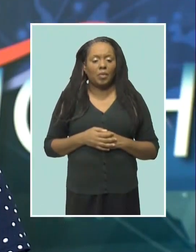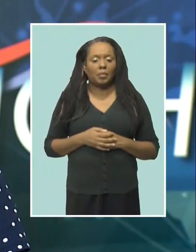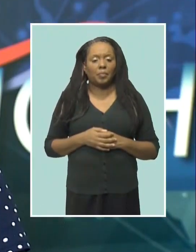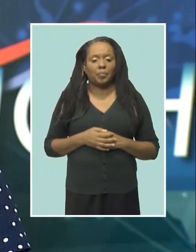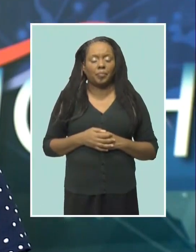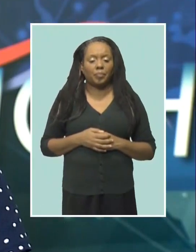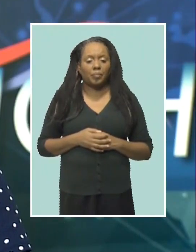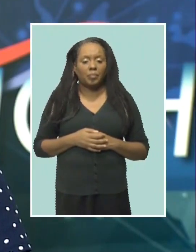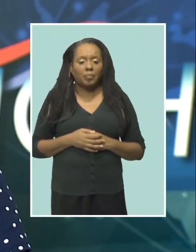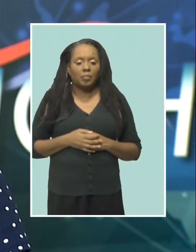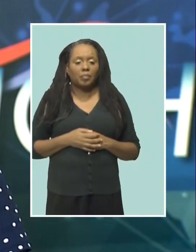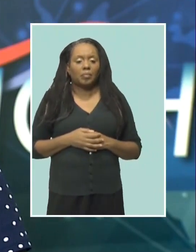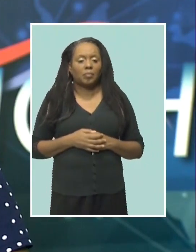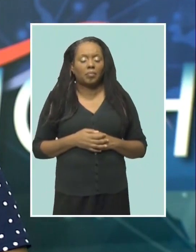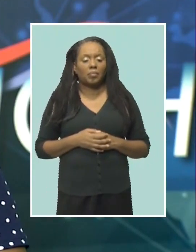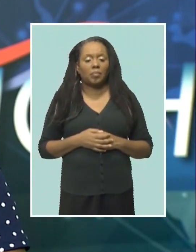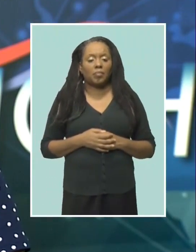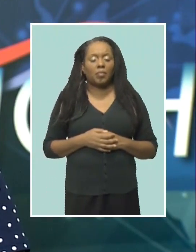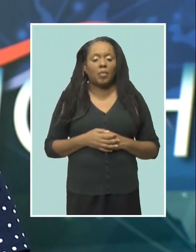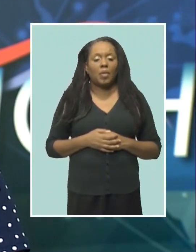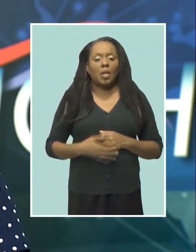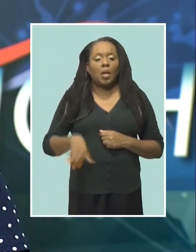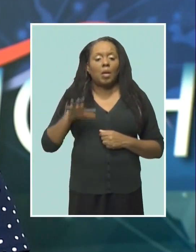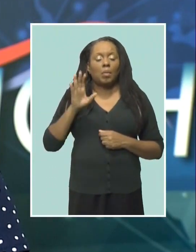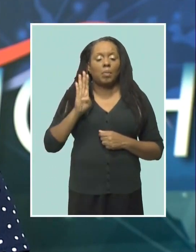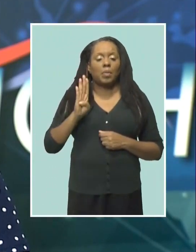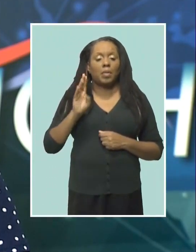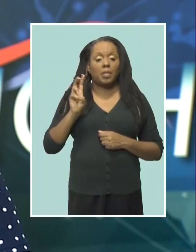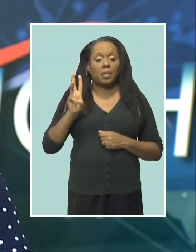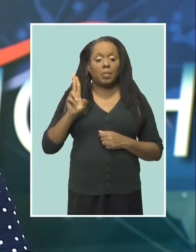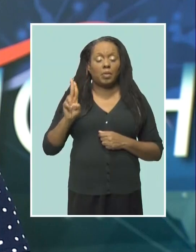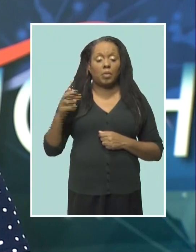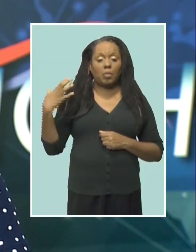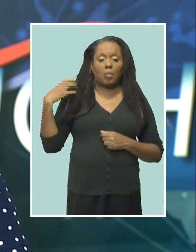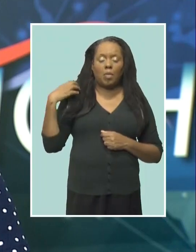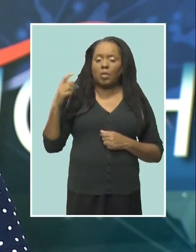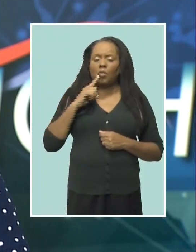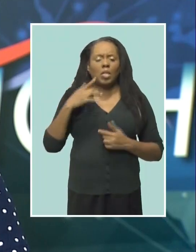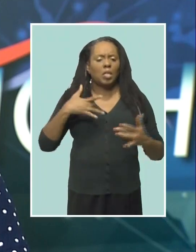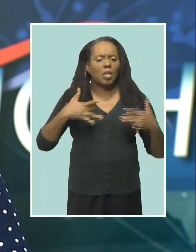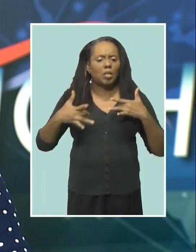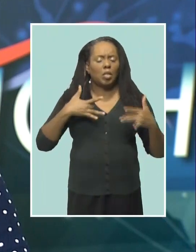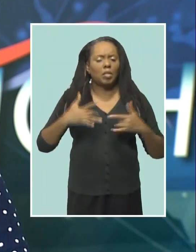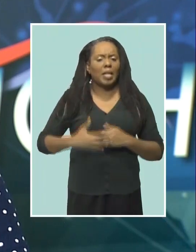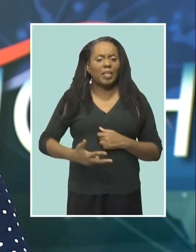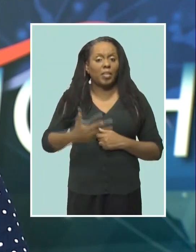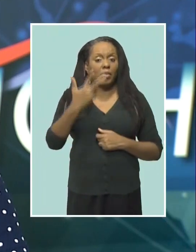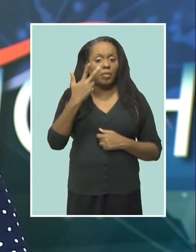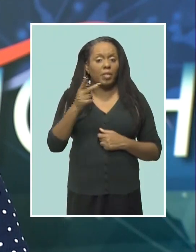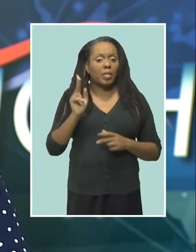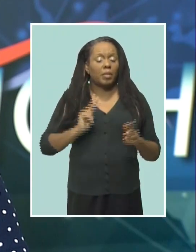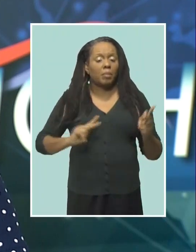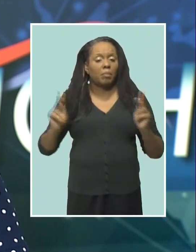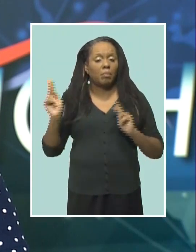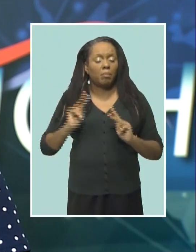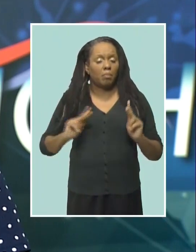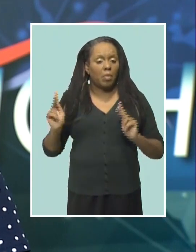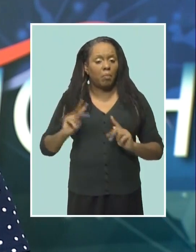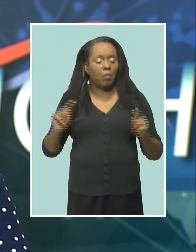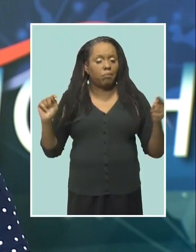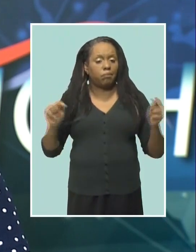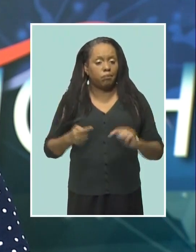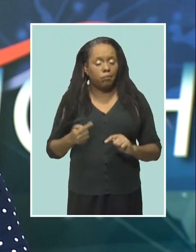Concerned that 3 workers received gunshot injuries in the space of 1 week, the Barbados Workers Union is encouraging Barbadians